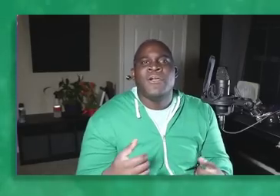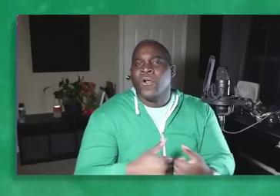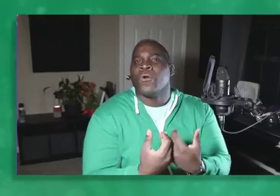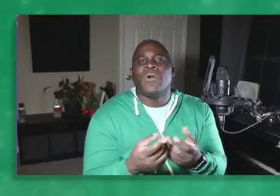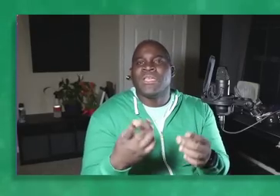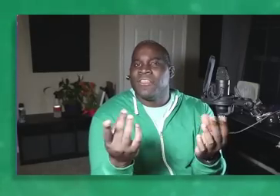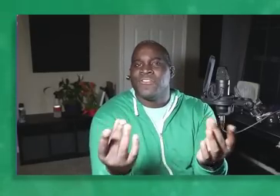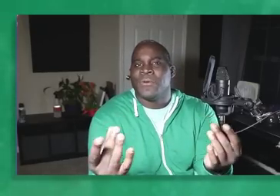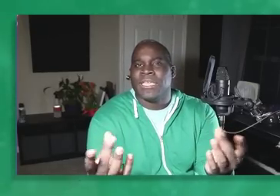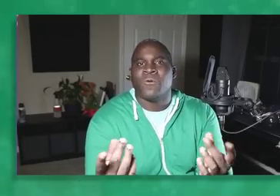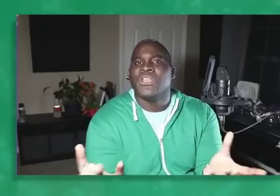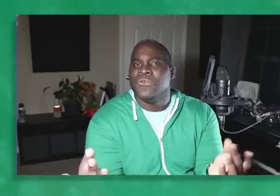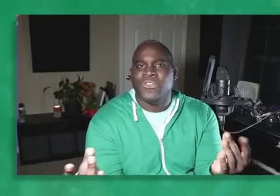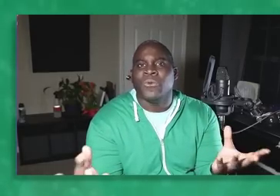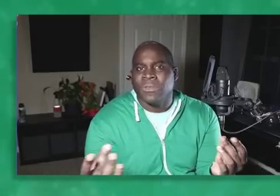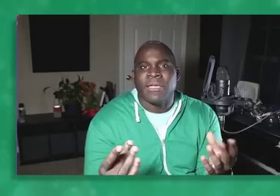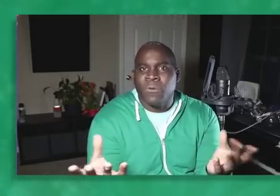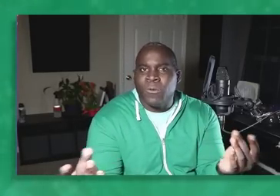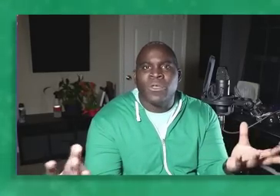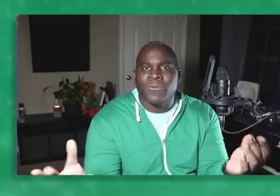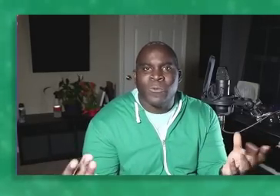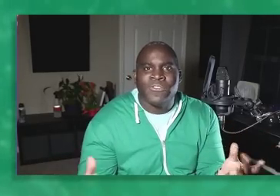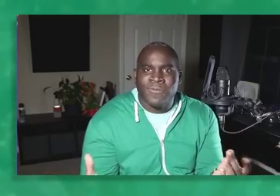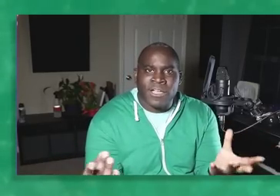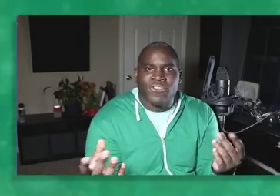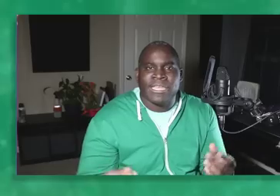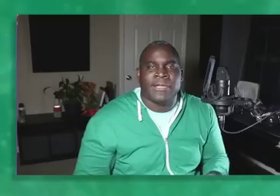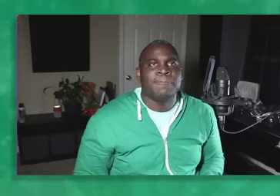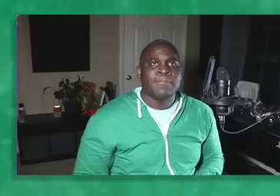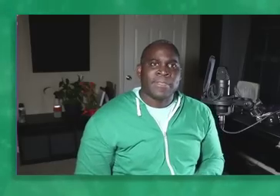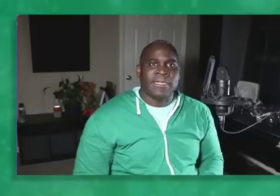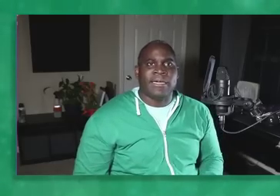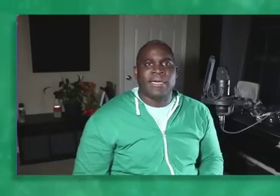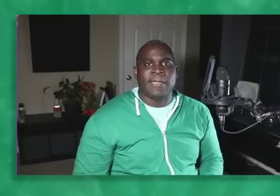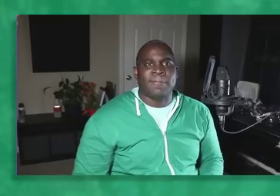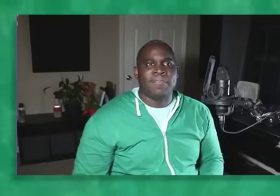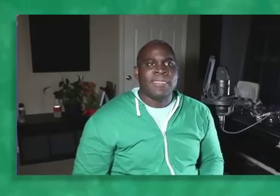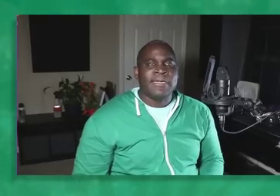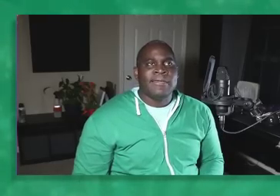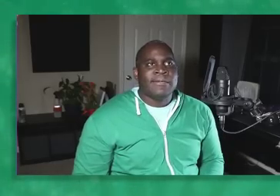How'd you do it? Or what are you guys doing here? What do you do? Like, what's your function here?